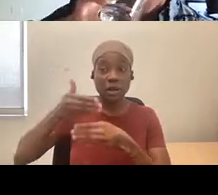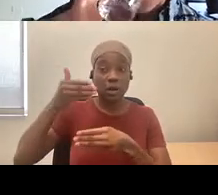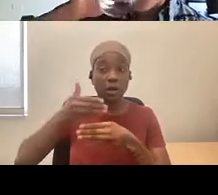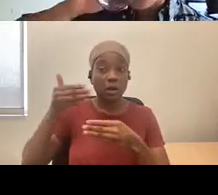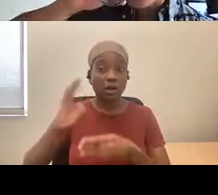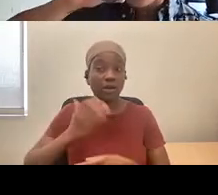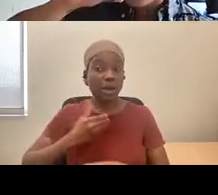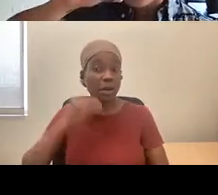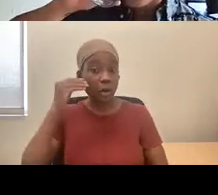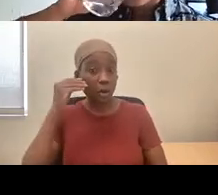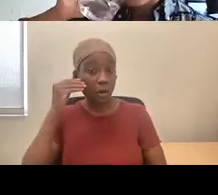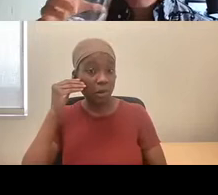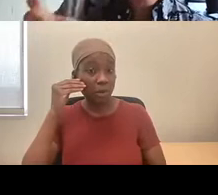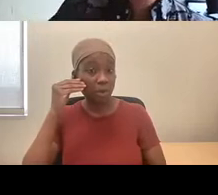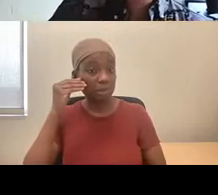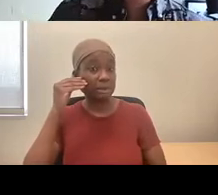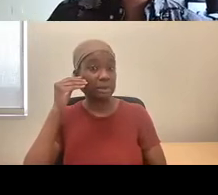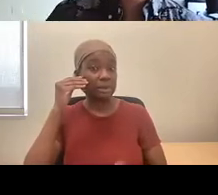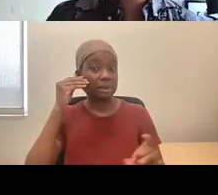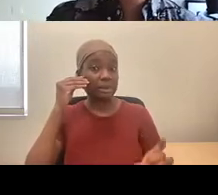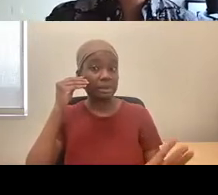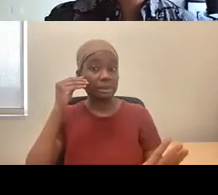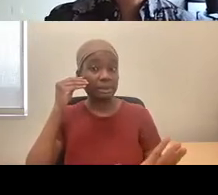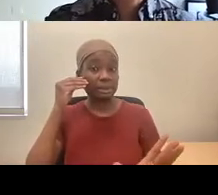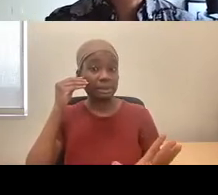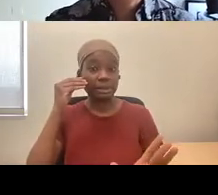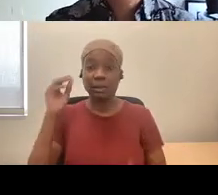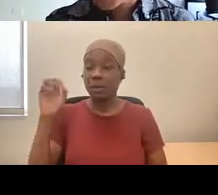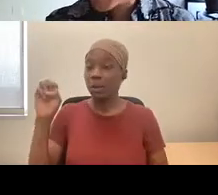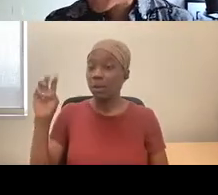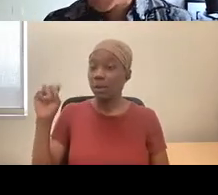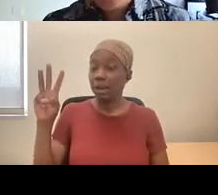home, which is, yeah.